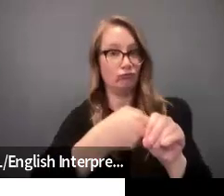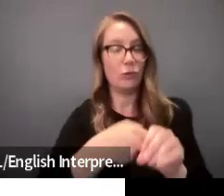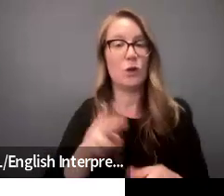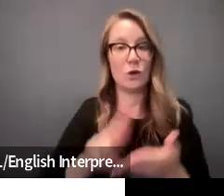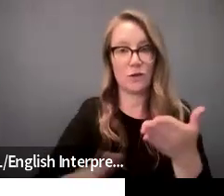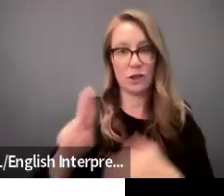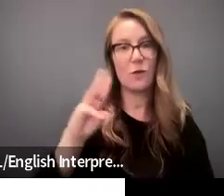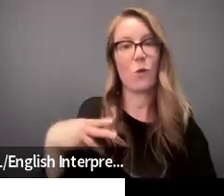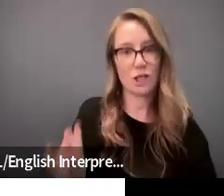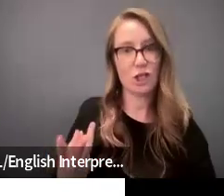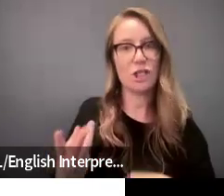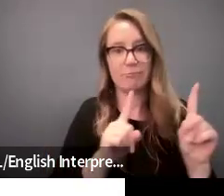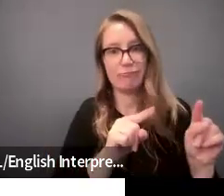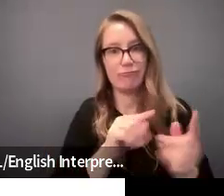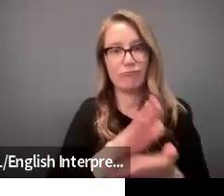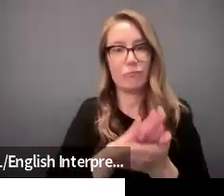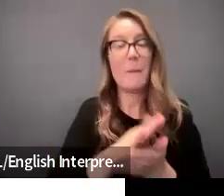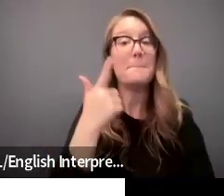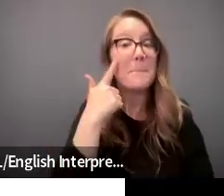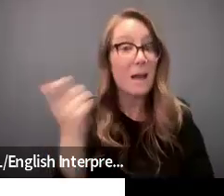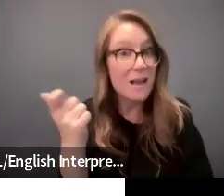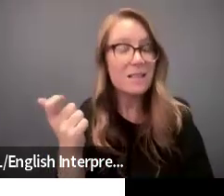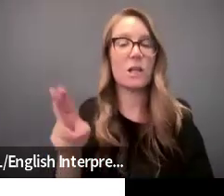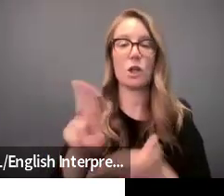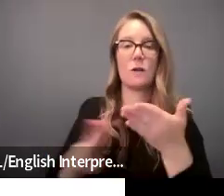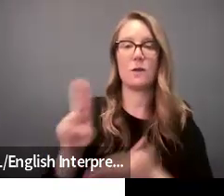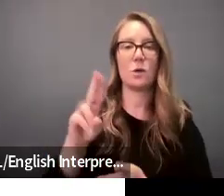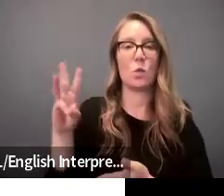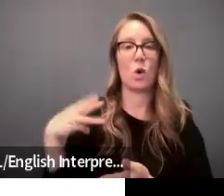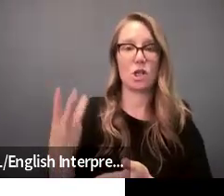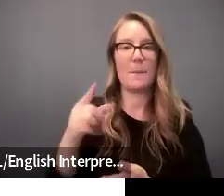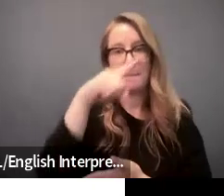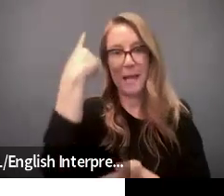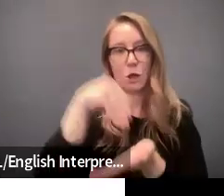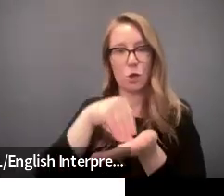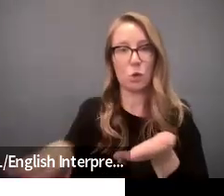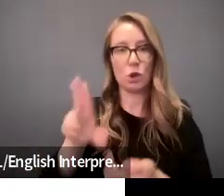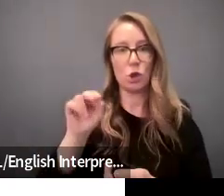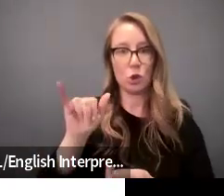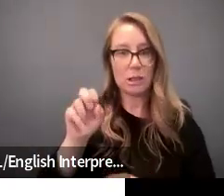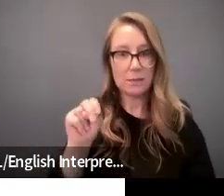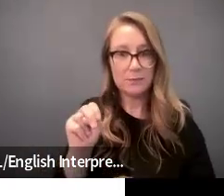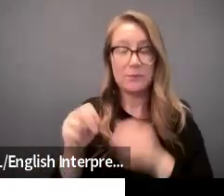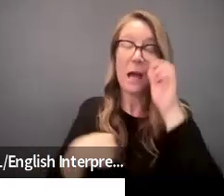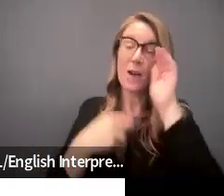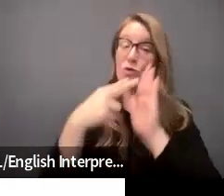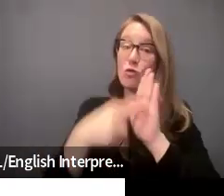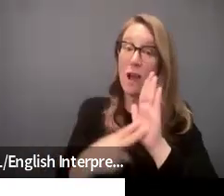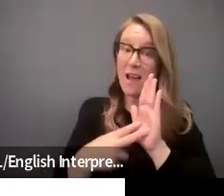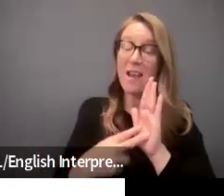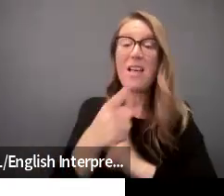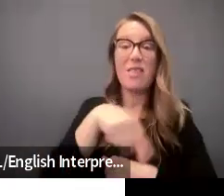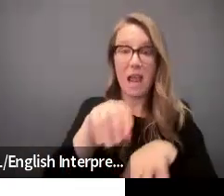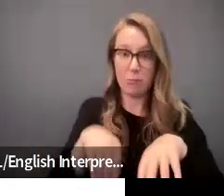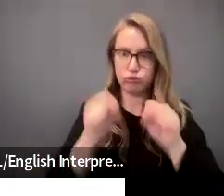the University of Washington because of the University of Washington Black Student Union. And from what I read about them, they held